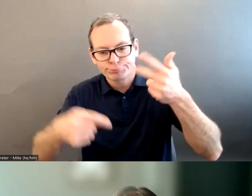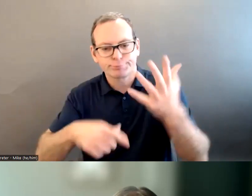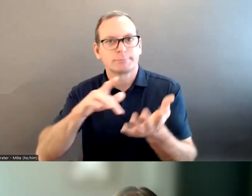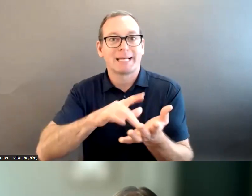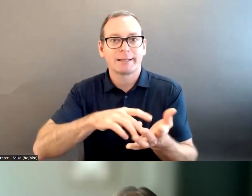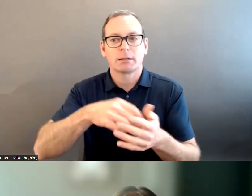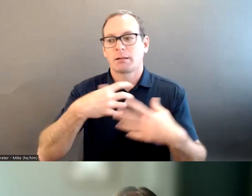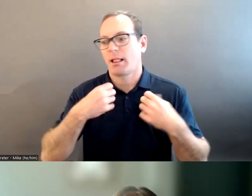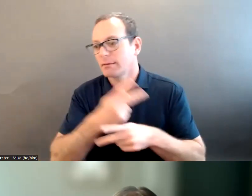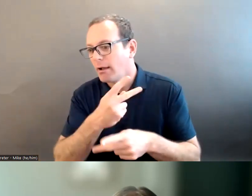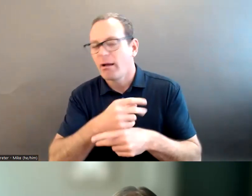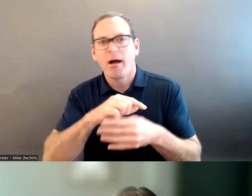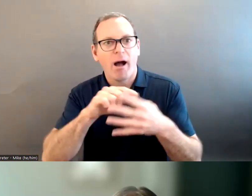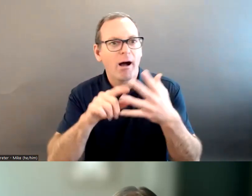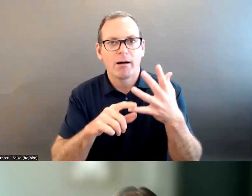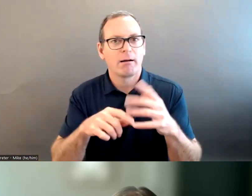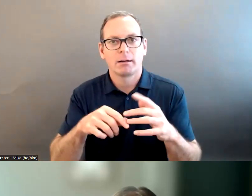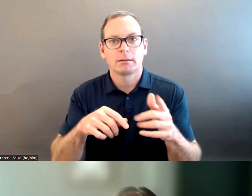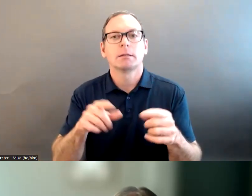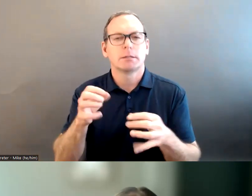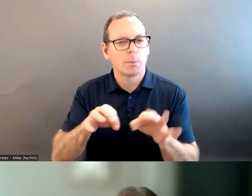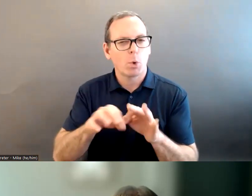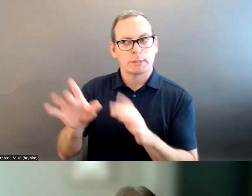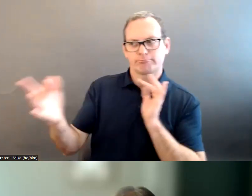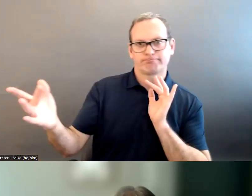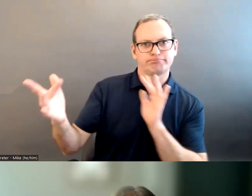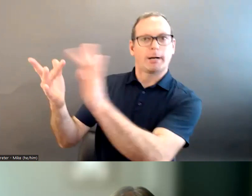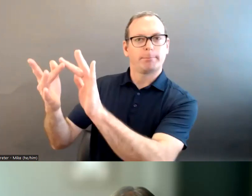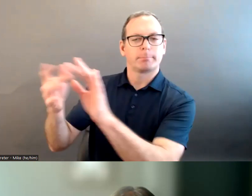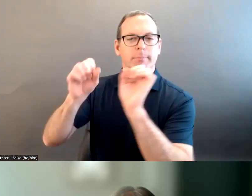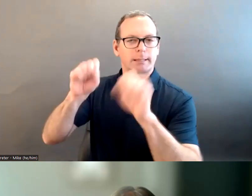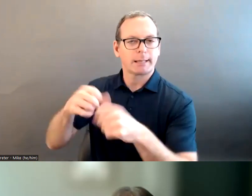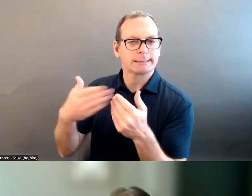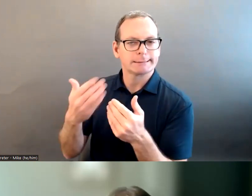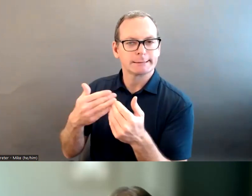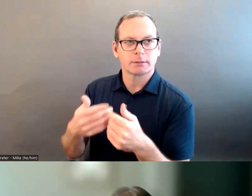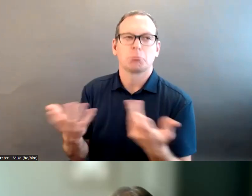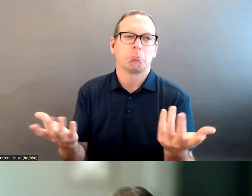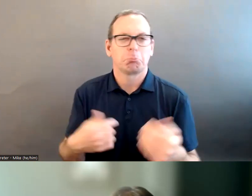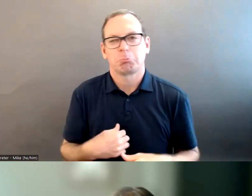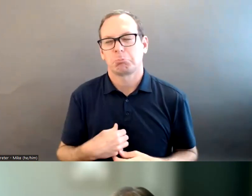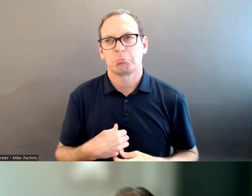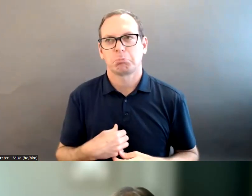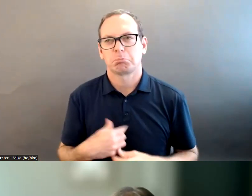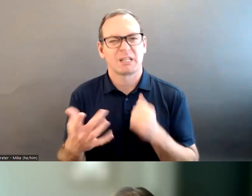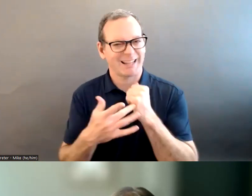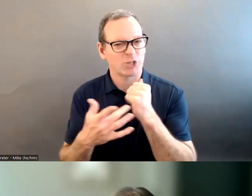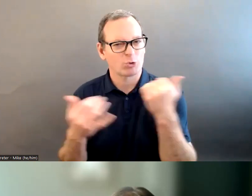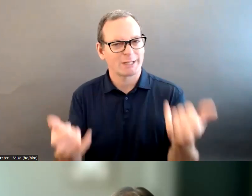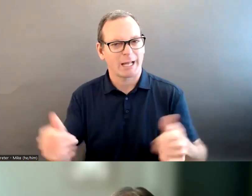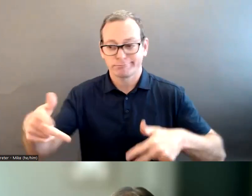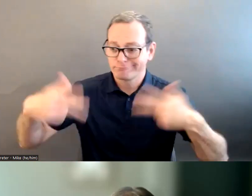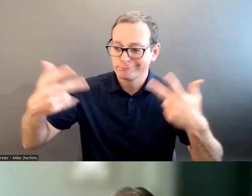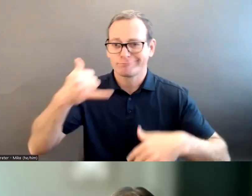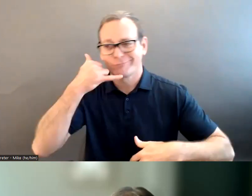want someone who's going to actually be reachable on the phone. There's so much technology nowadays that, again, they don't need to be in the room,